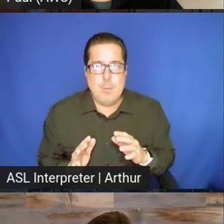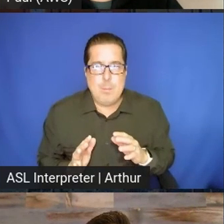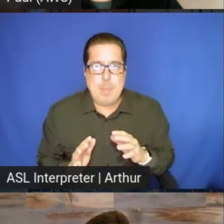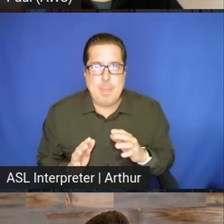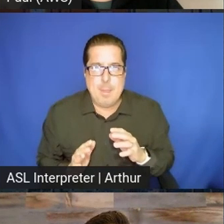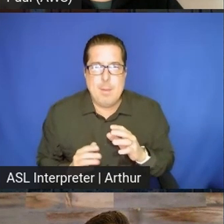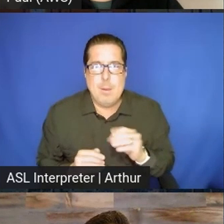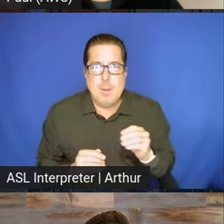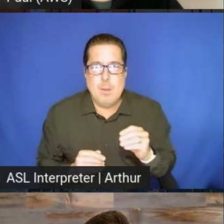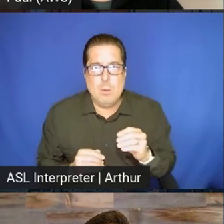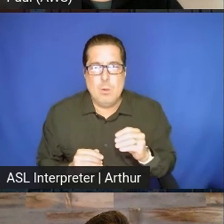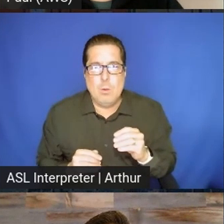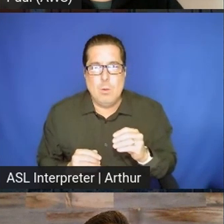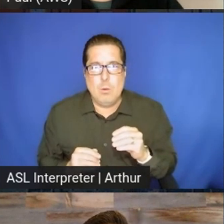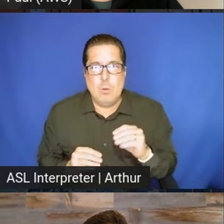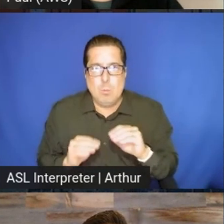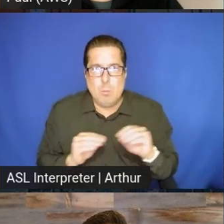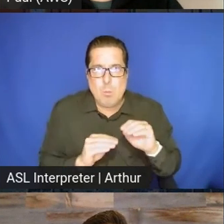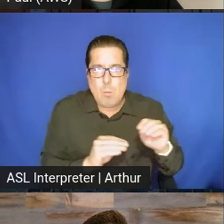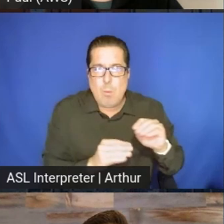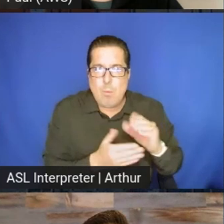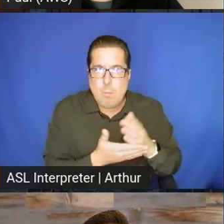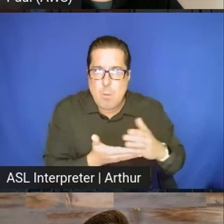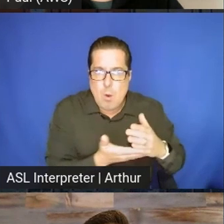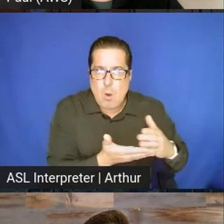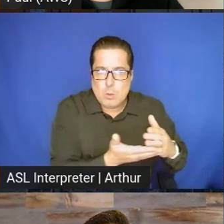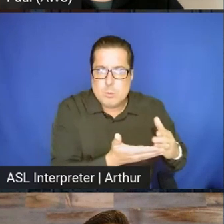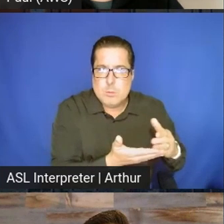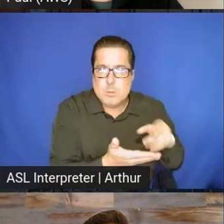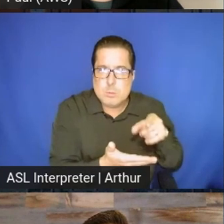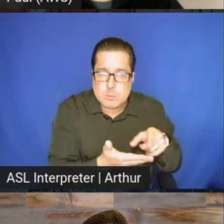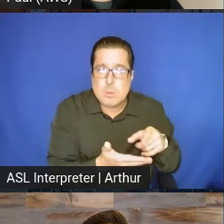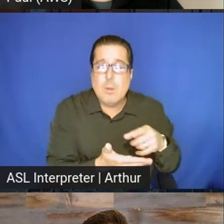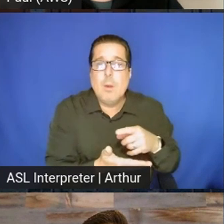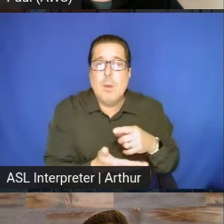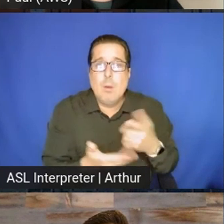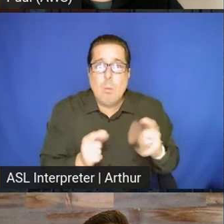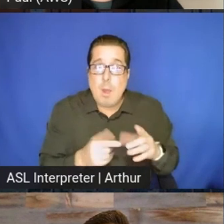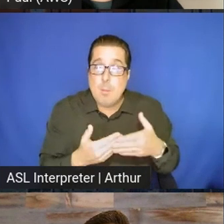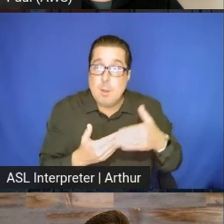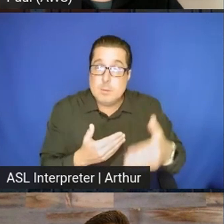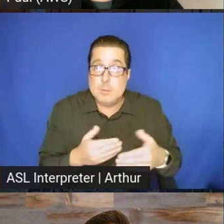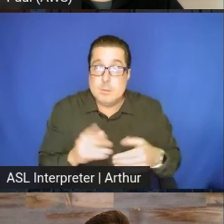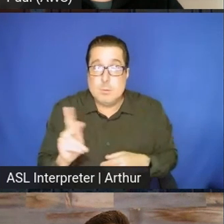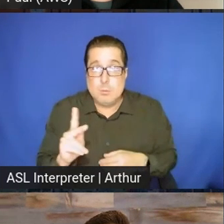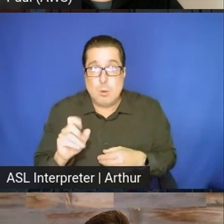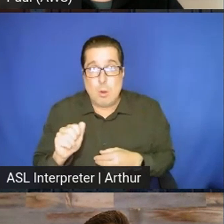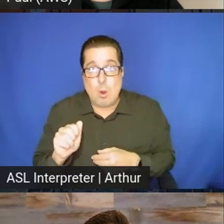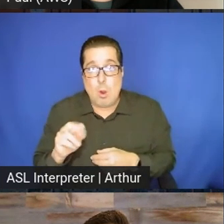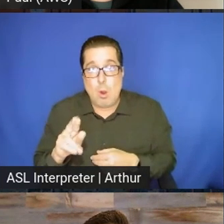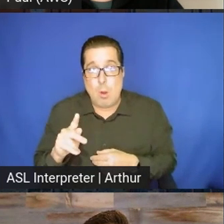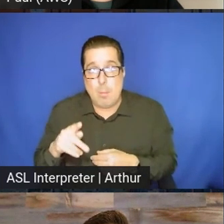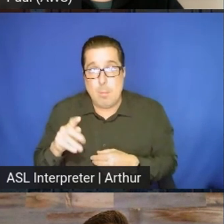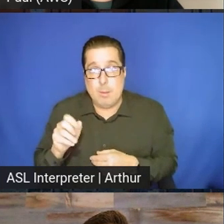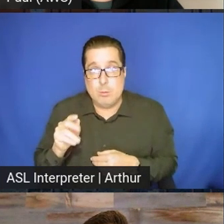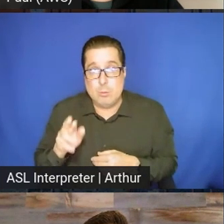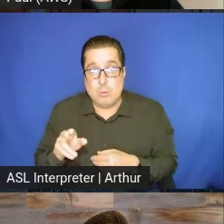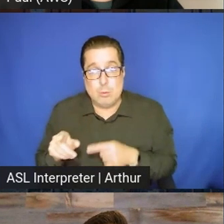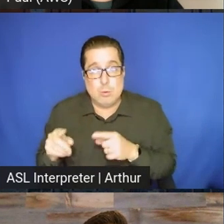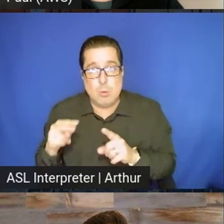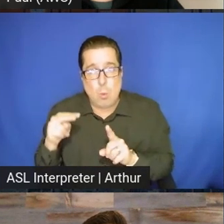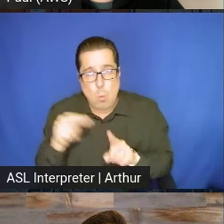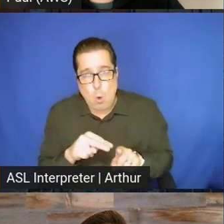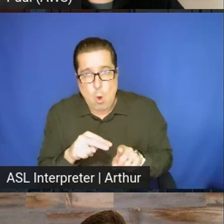removing pods, then what happens is that Karpenter watches this time, and then